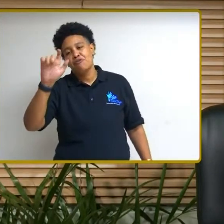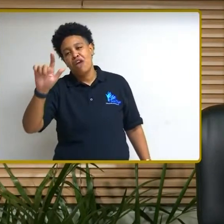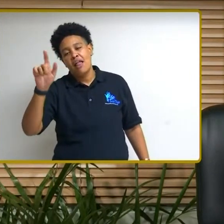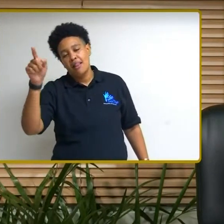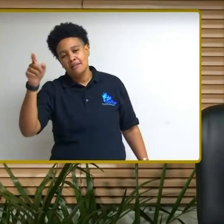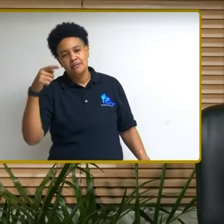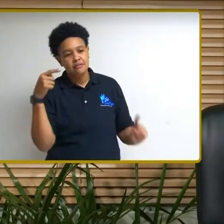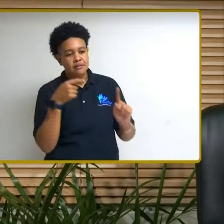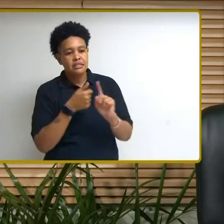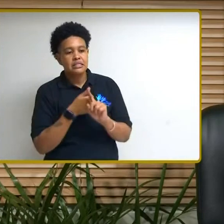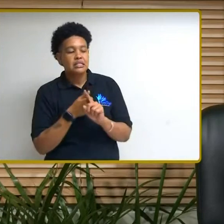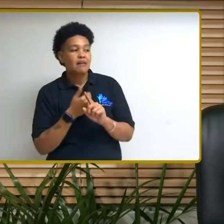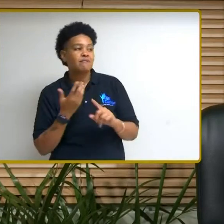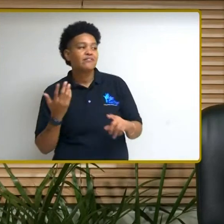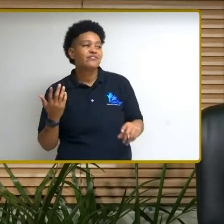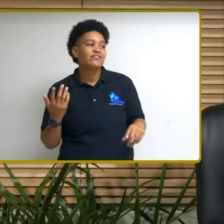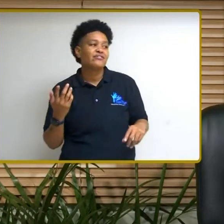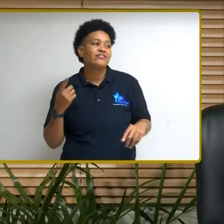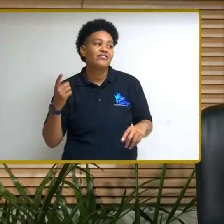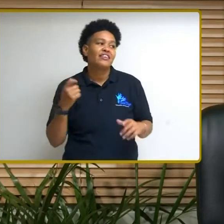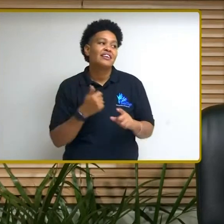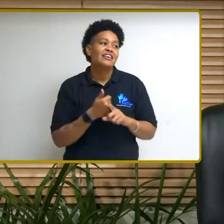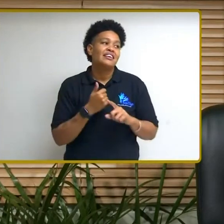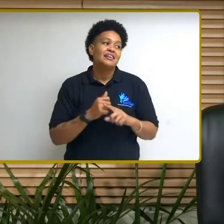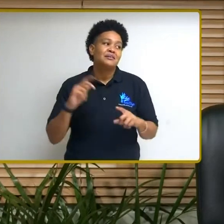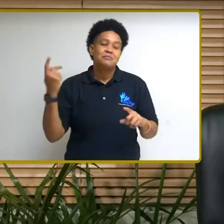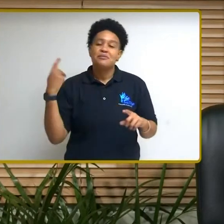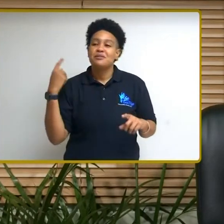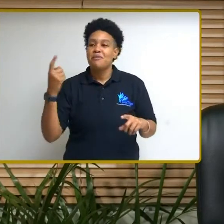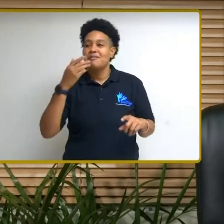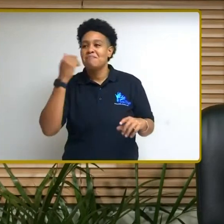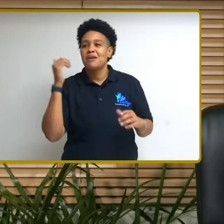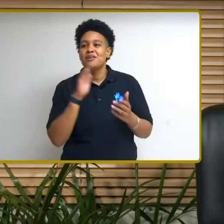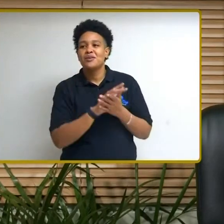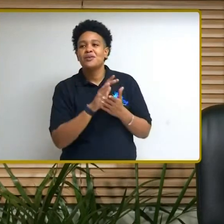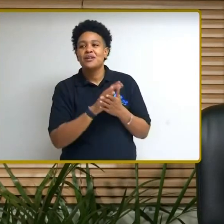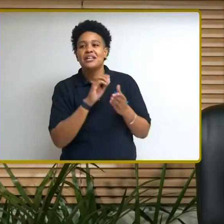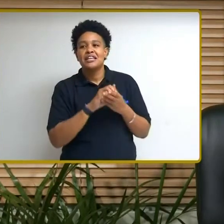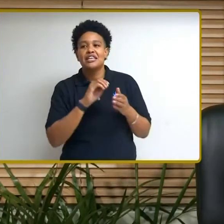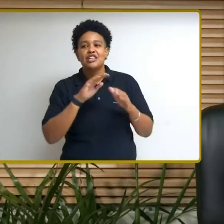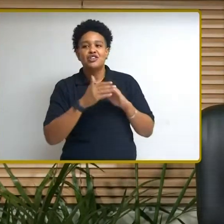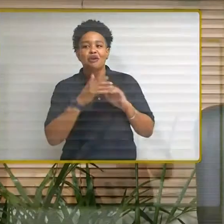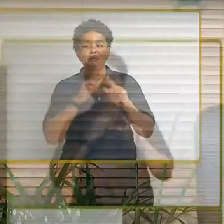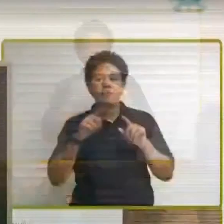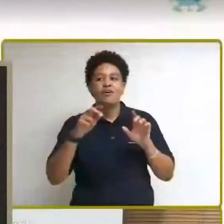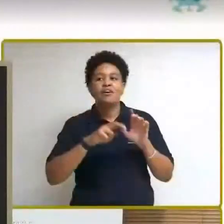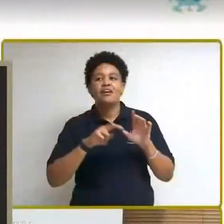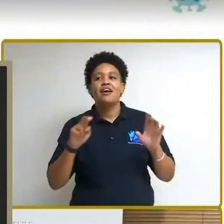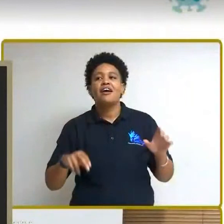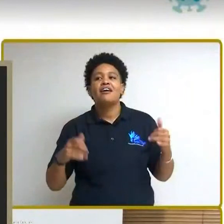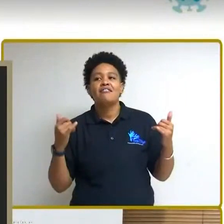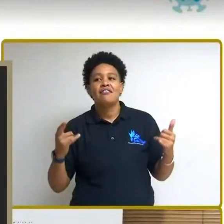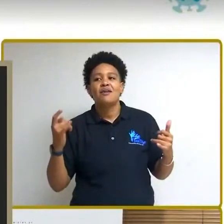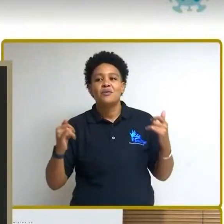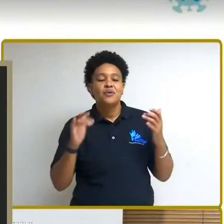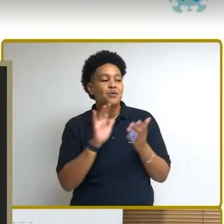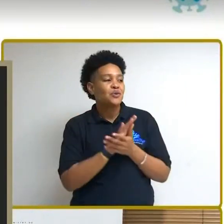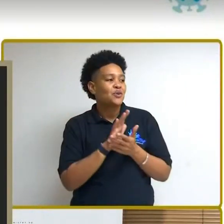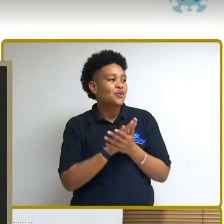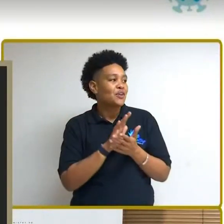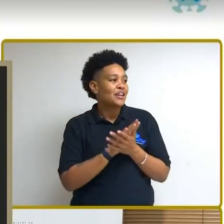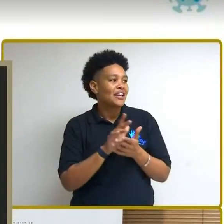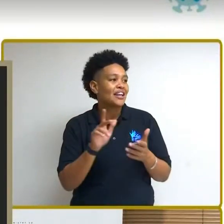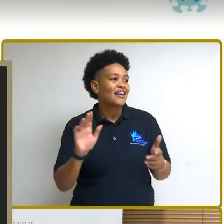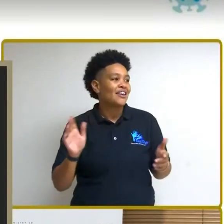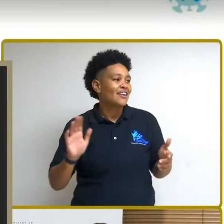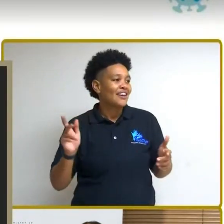he's on sabbatical now, but he's the principal of one of the best schools in Jamaica. Can you tell me which one school is that? Kingston